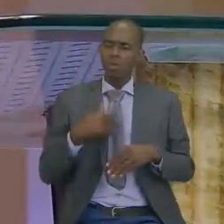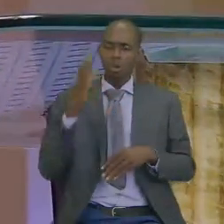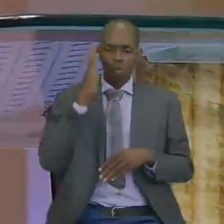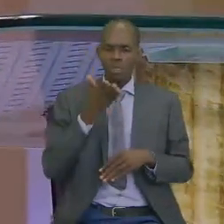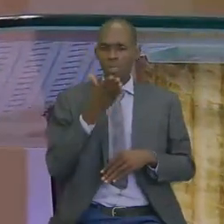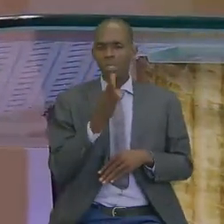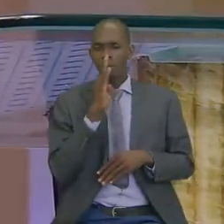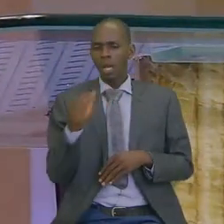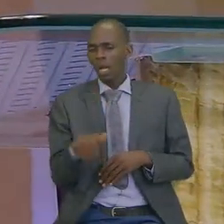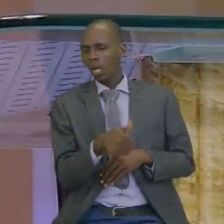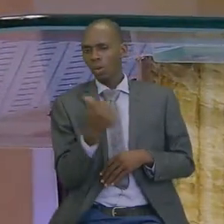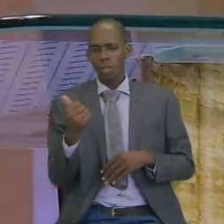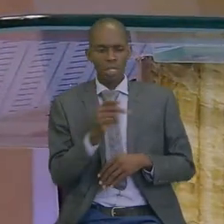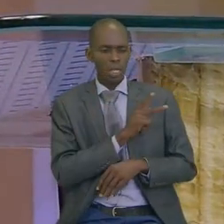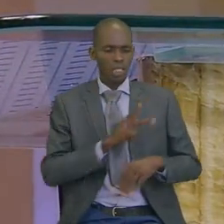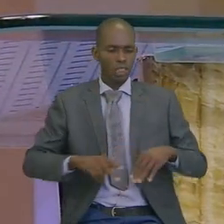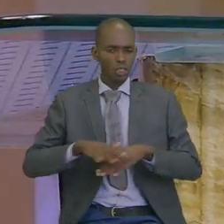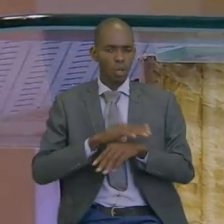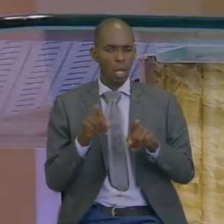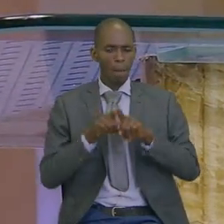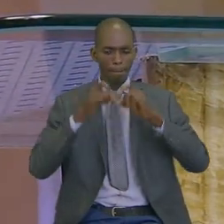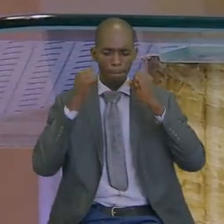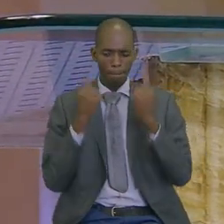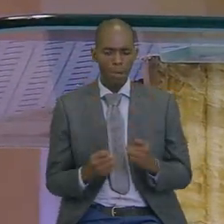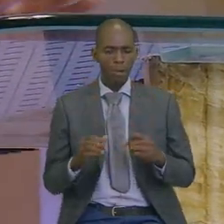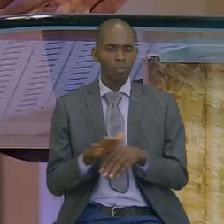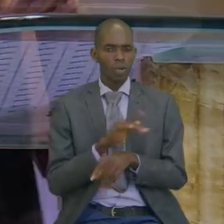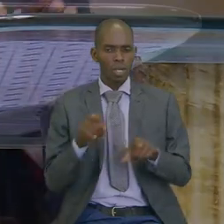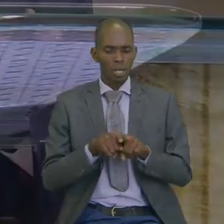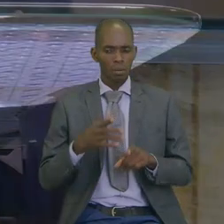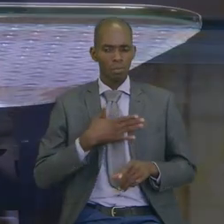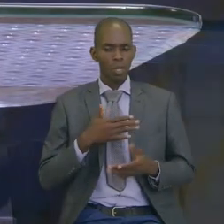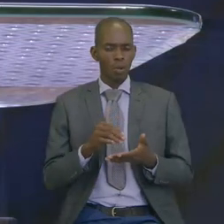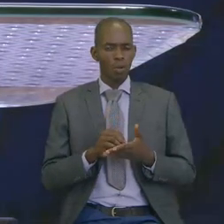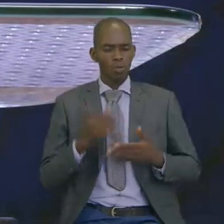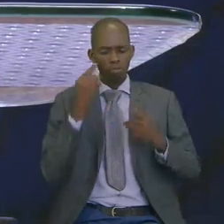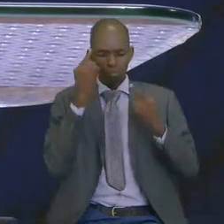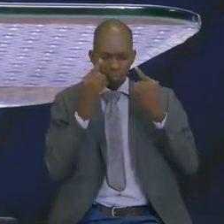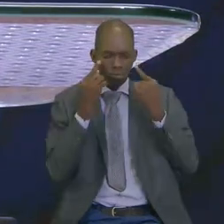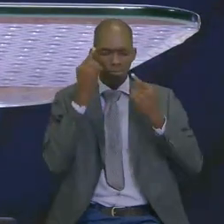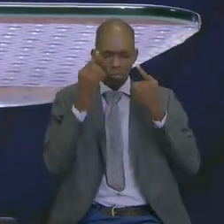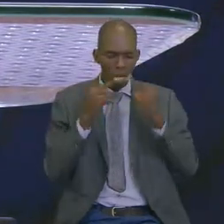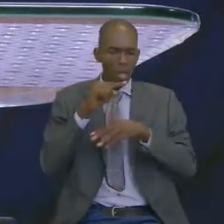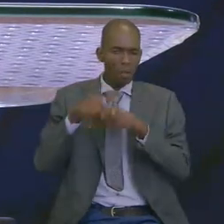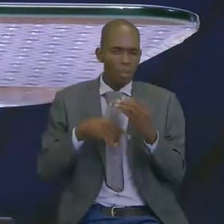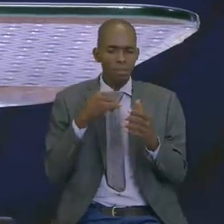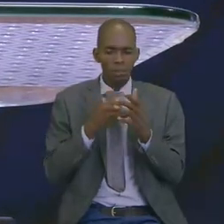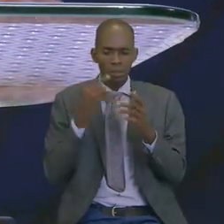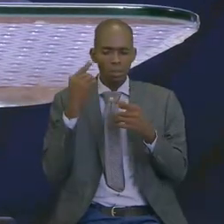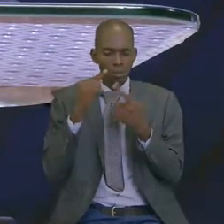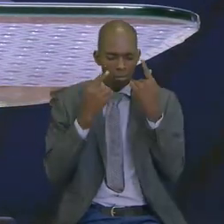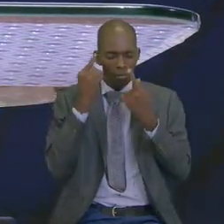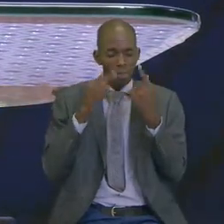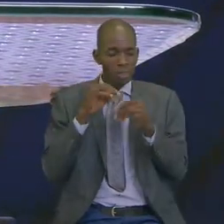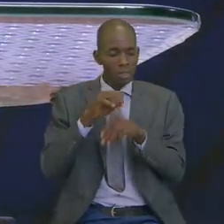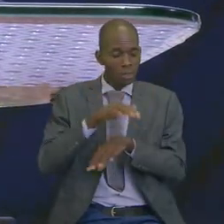as powerful, as rich, as high, and myself? He was thinking about that, and I was thinking about that. The